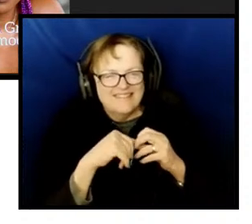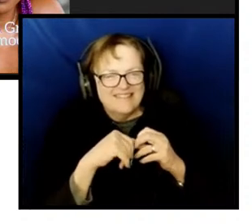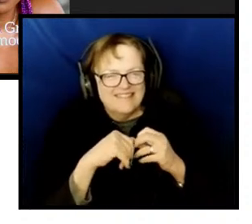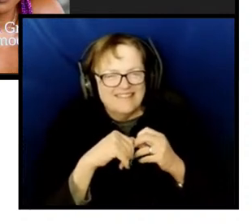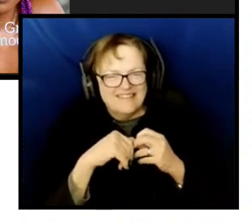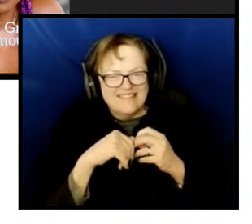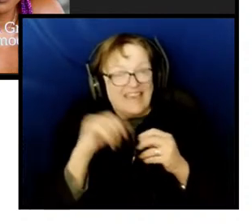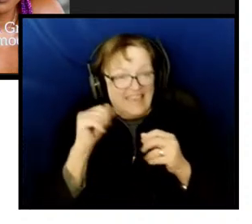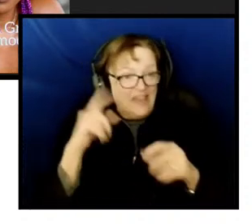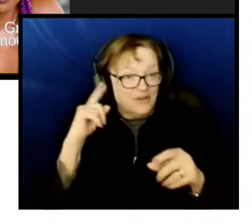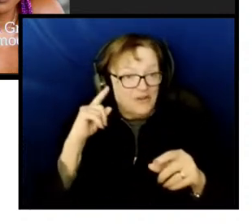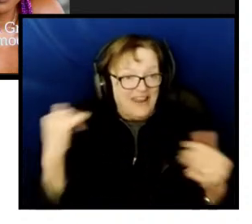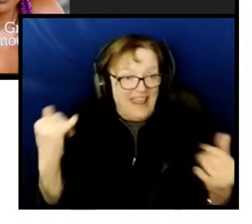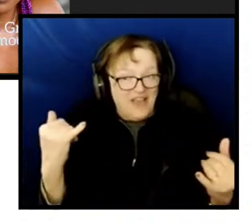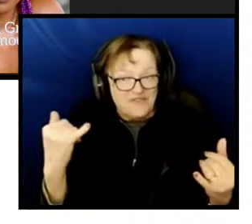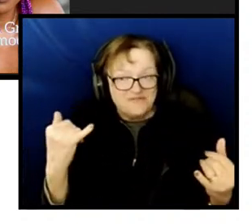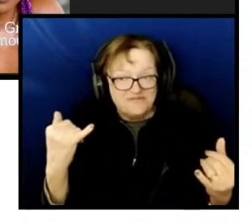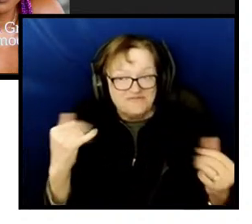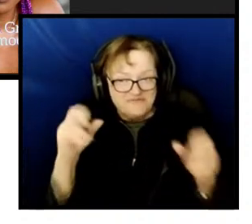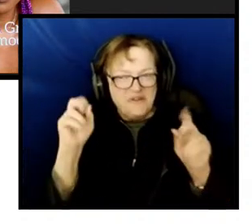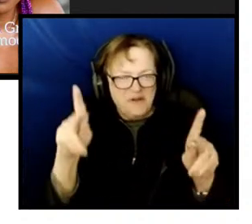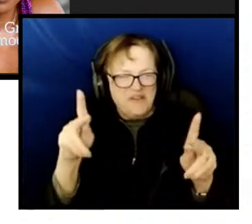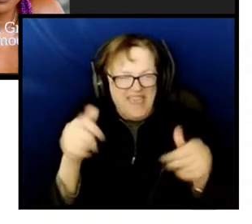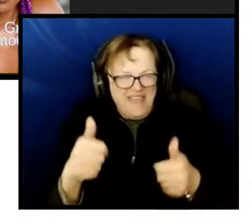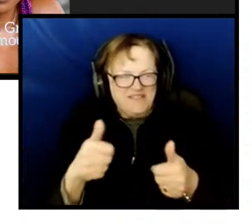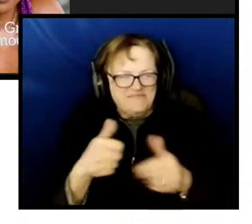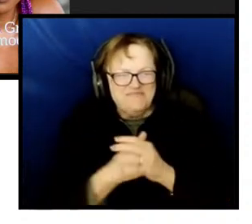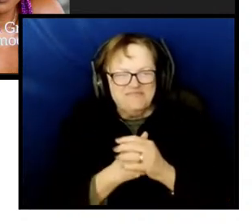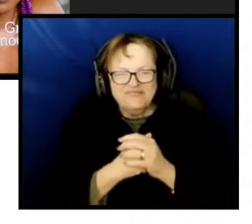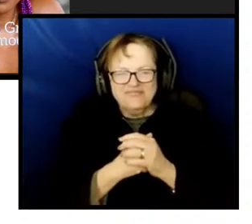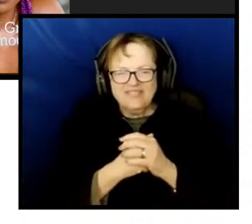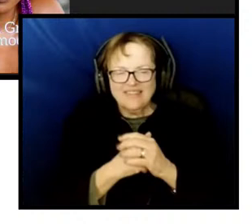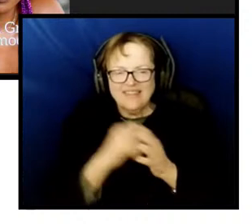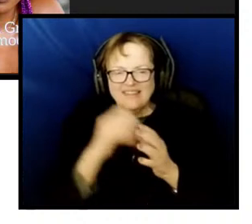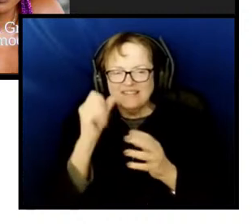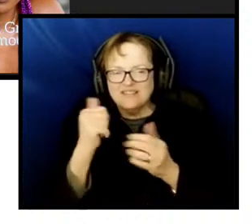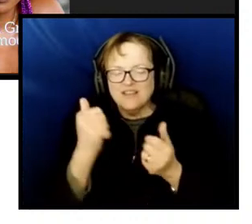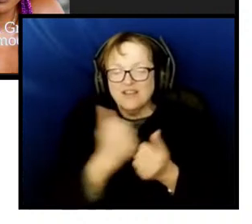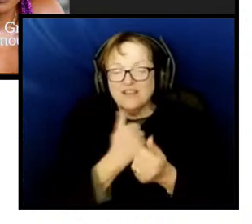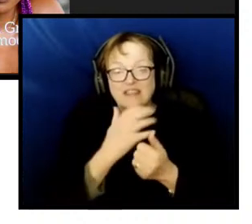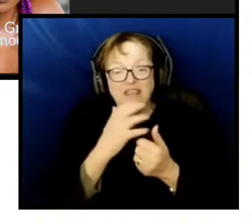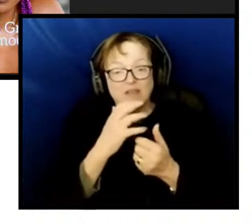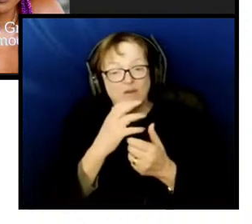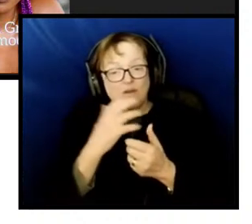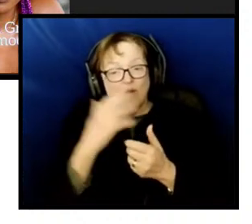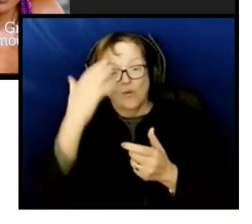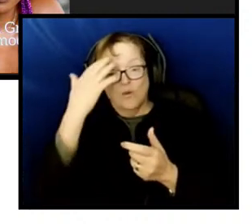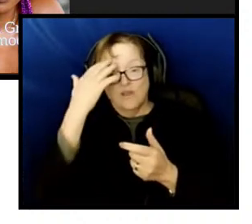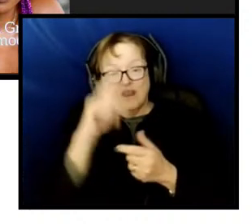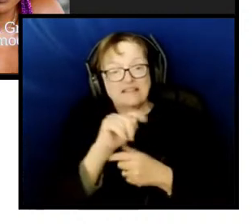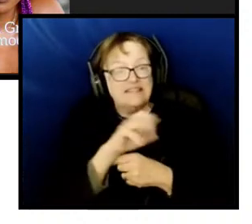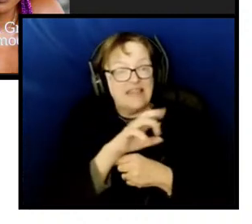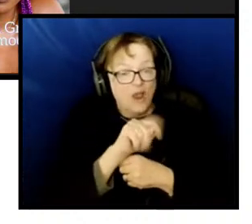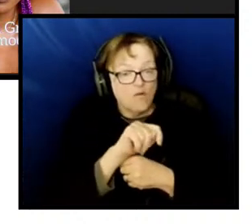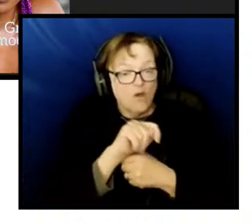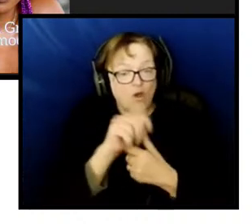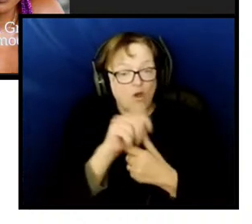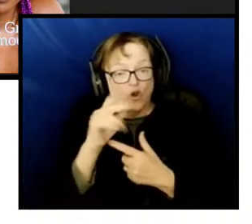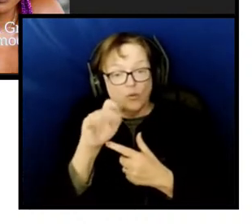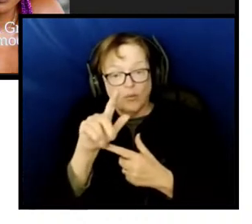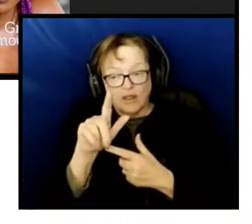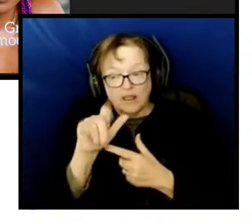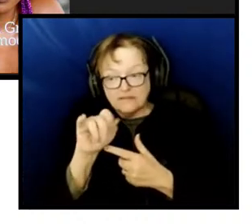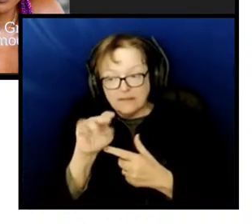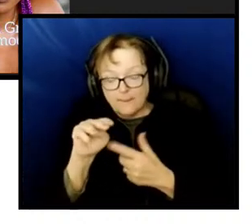Can everyone hear me now? Okay. See, being within the intersection of tarot and herbalism made me